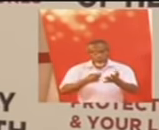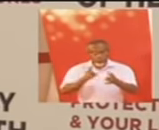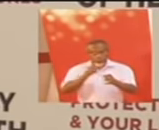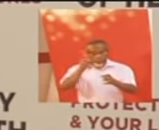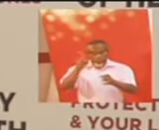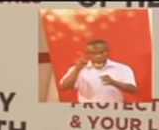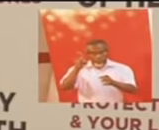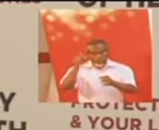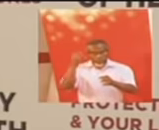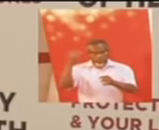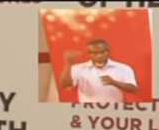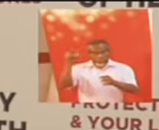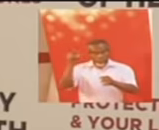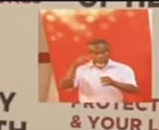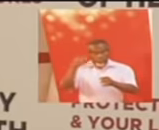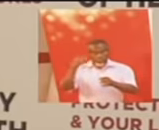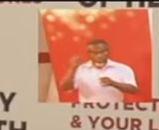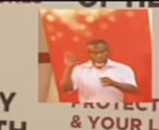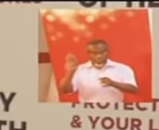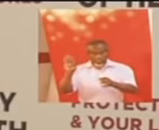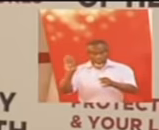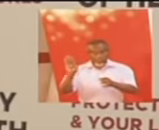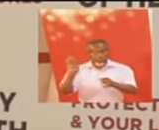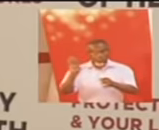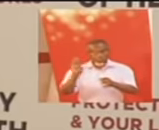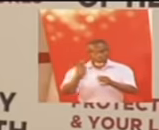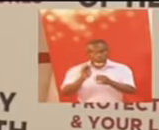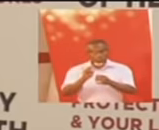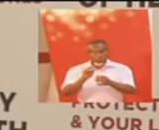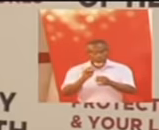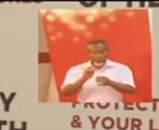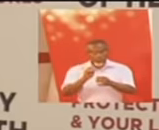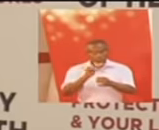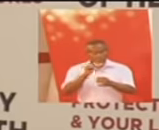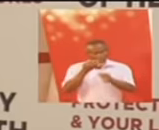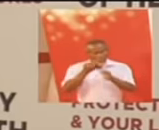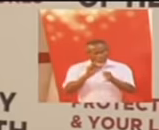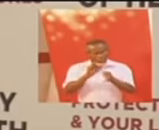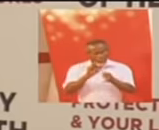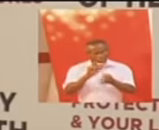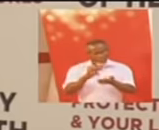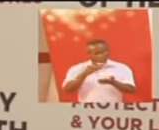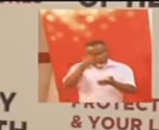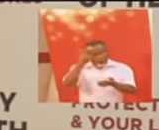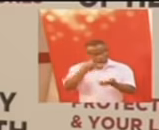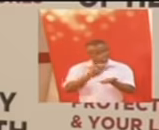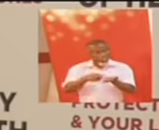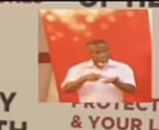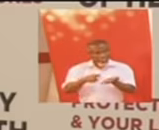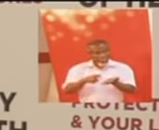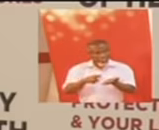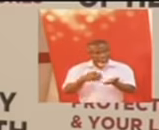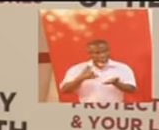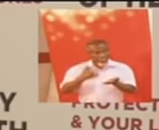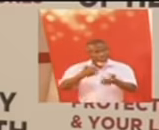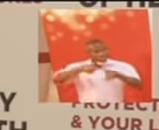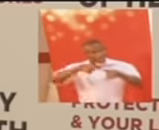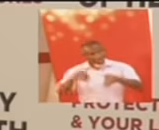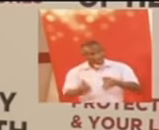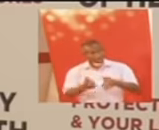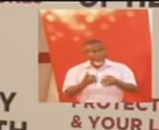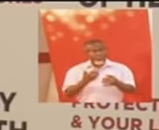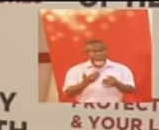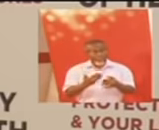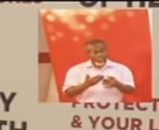the cost would not have just been a simple measure in terms of a rental, but it would also include other facets such as the